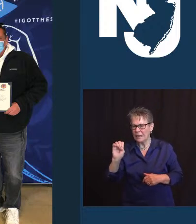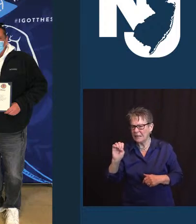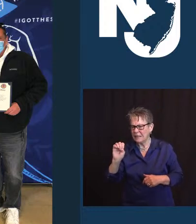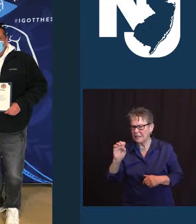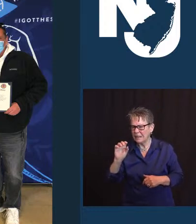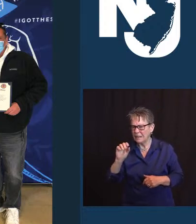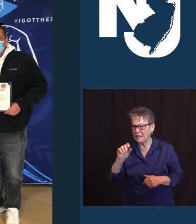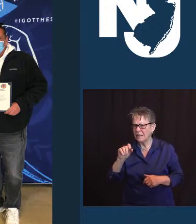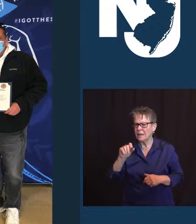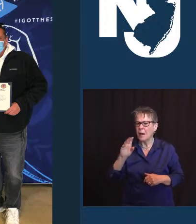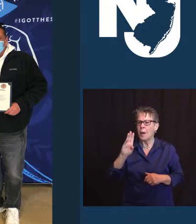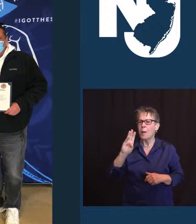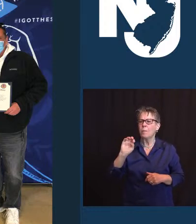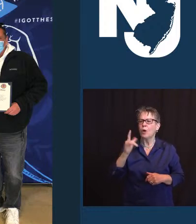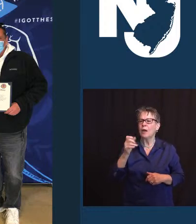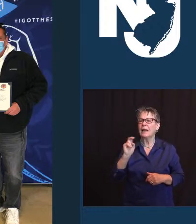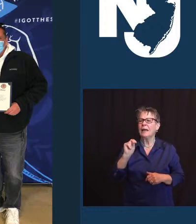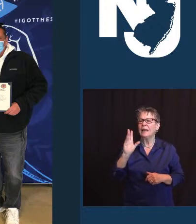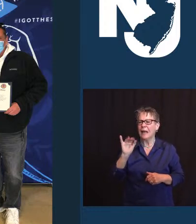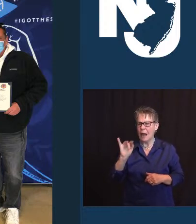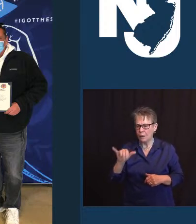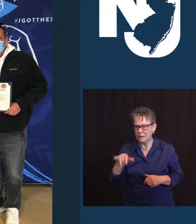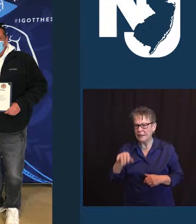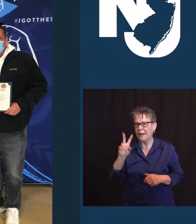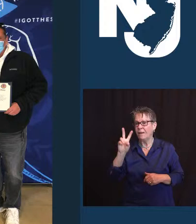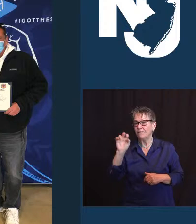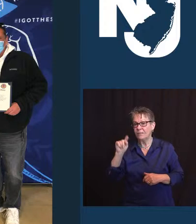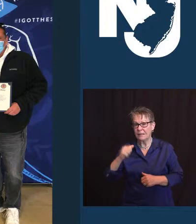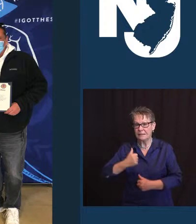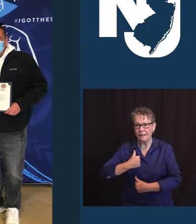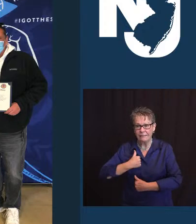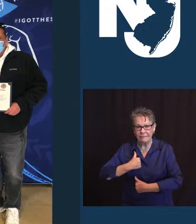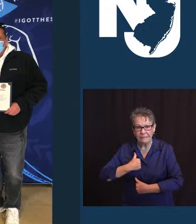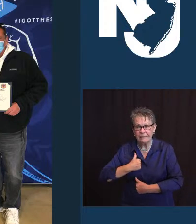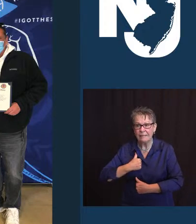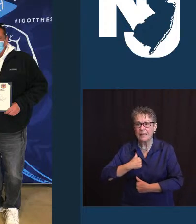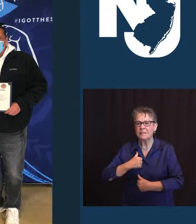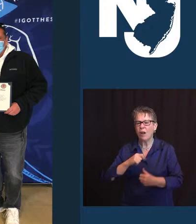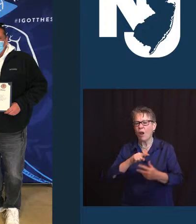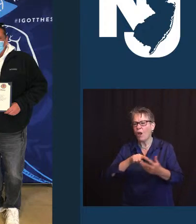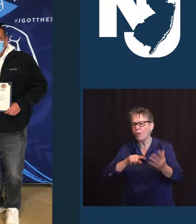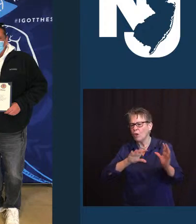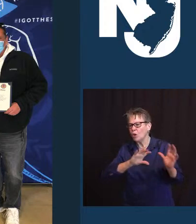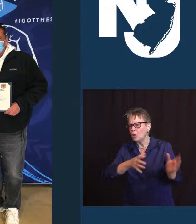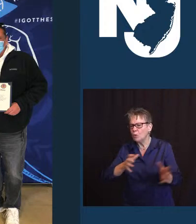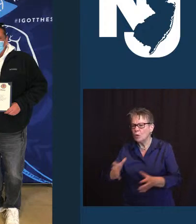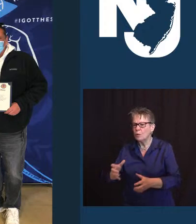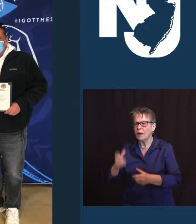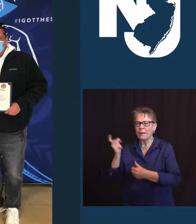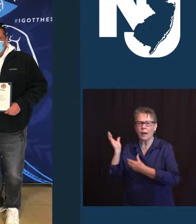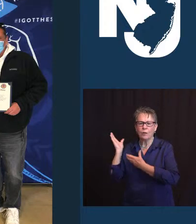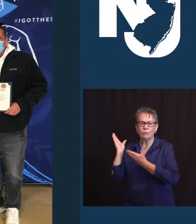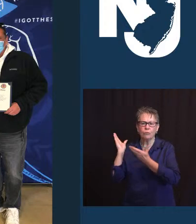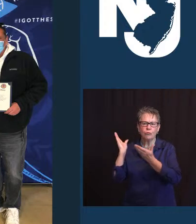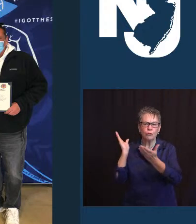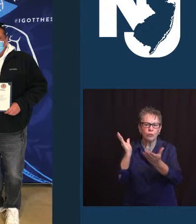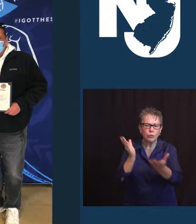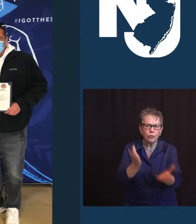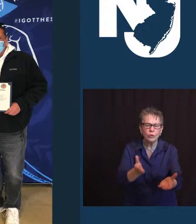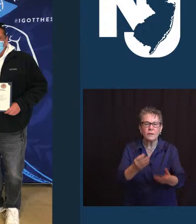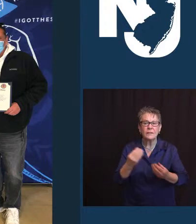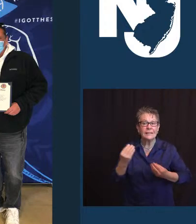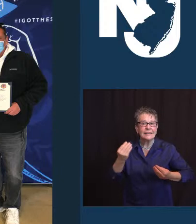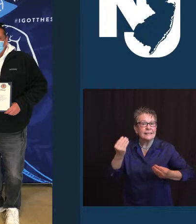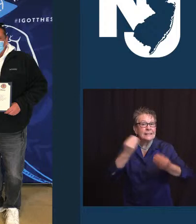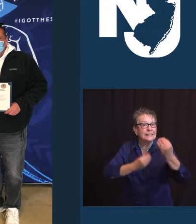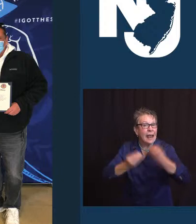Veterans Services, who visited the Meadowlands mega site on Friday to drop off 3 carloads of snack for the members of the